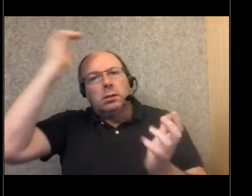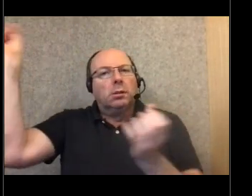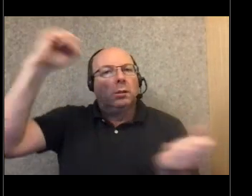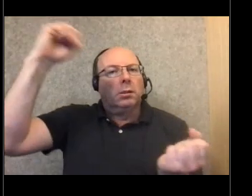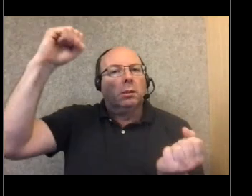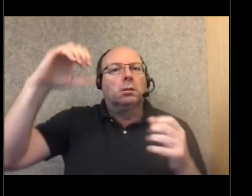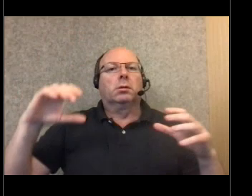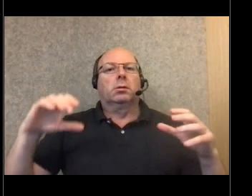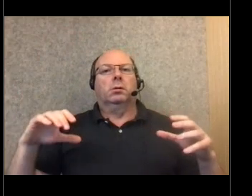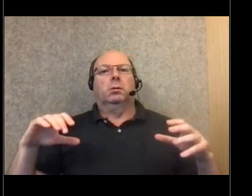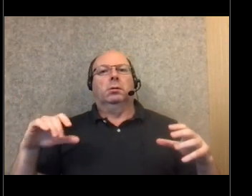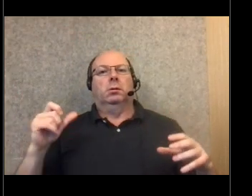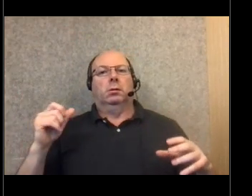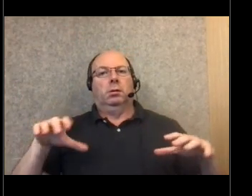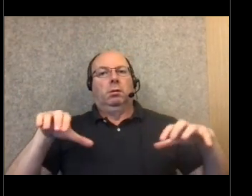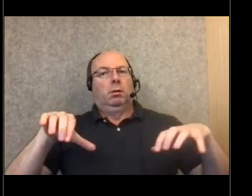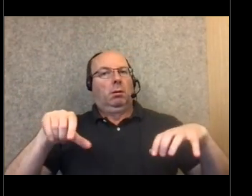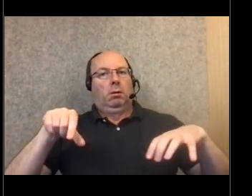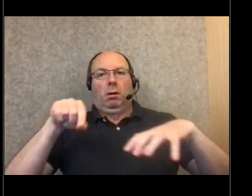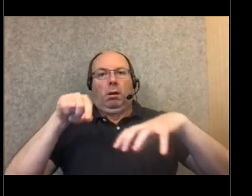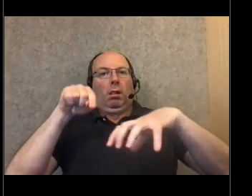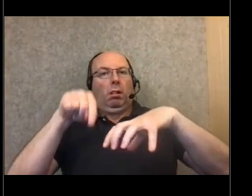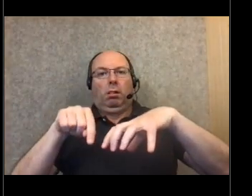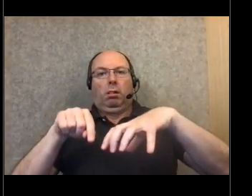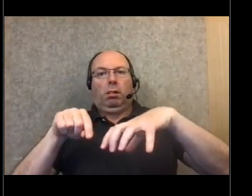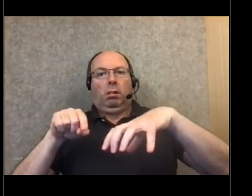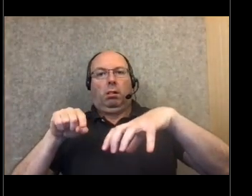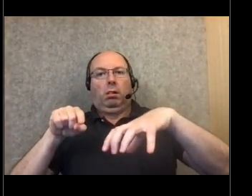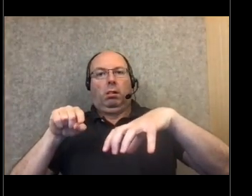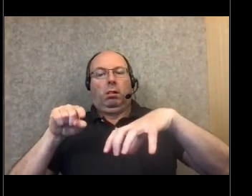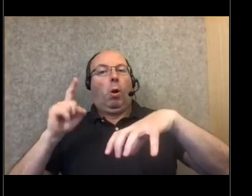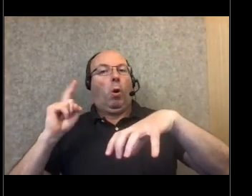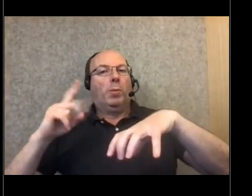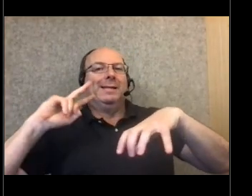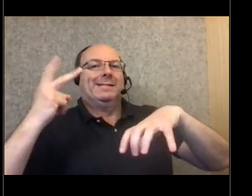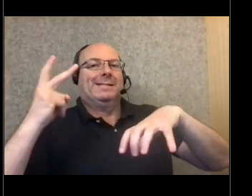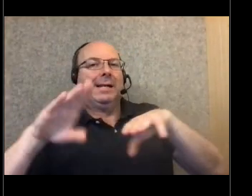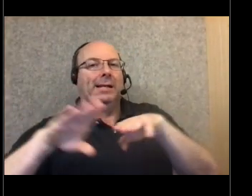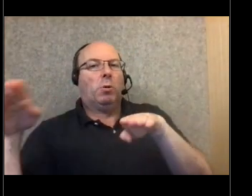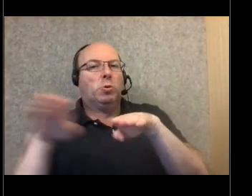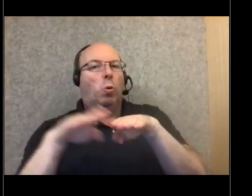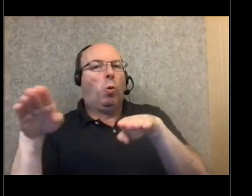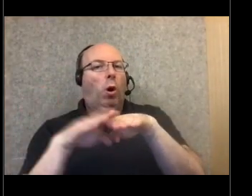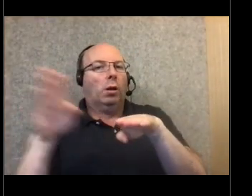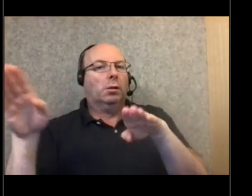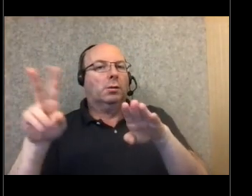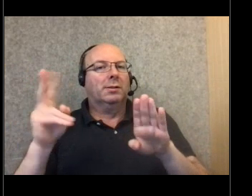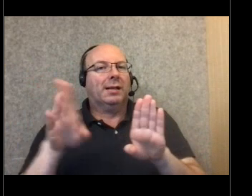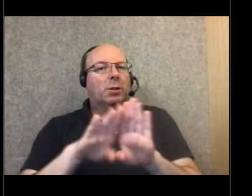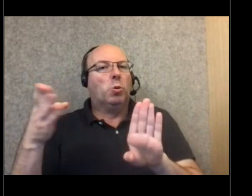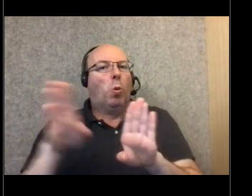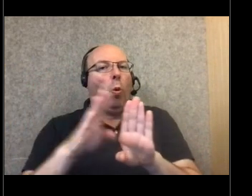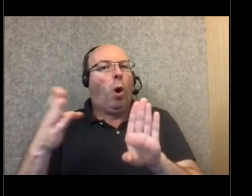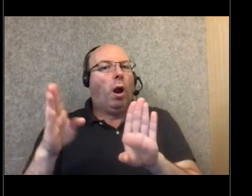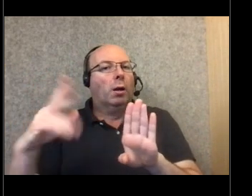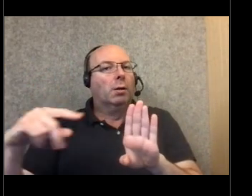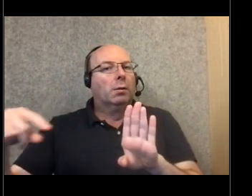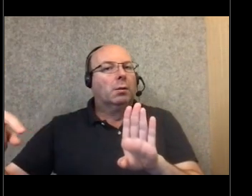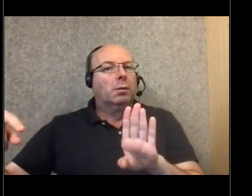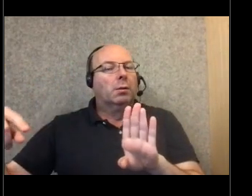are only accessible from a secondary door, and all of the units have access via a